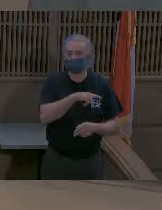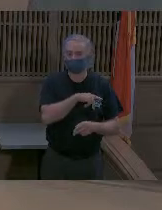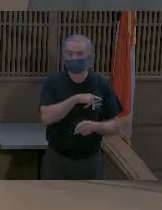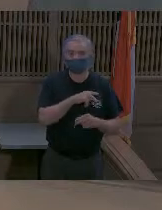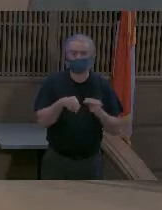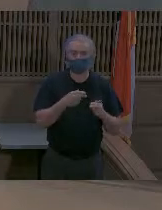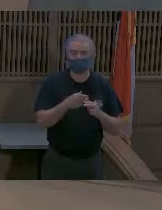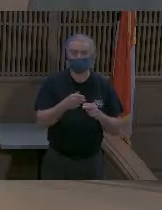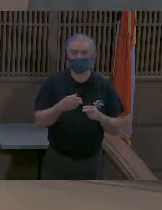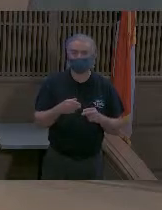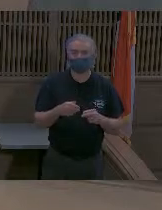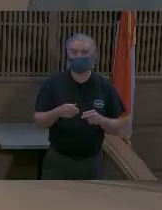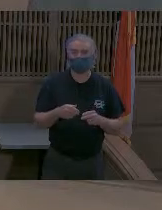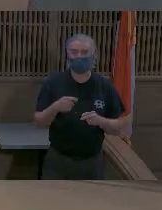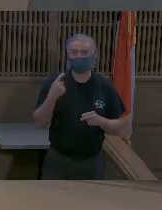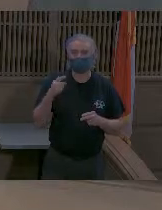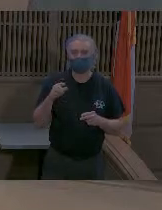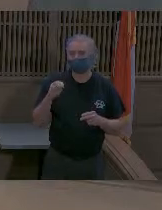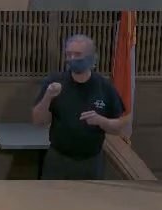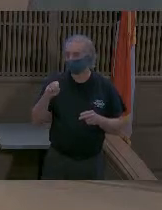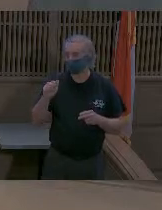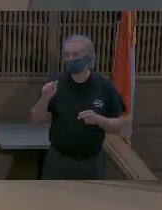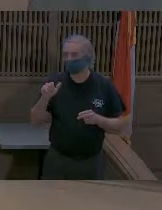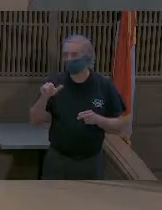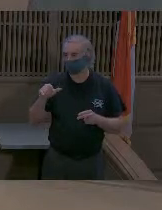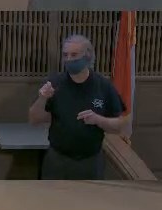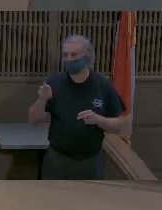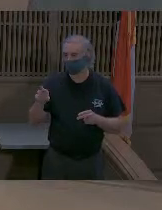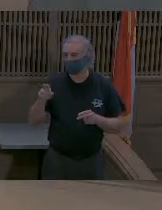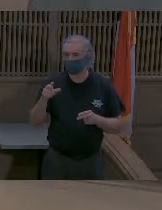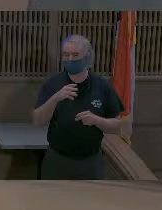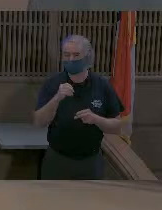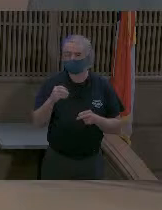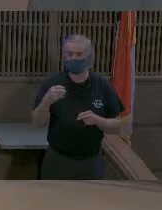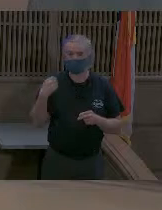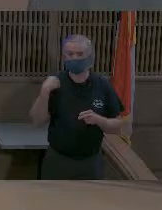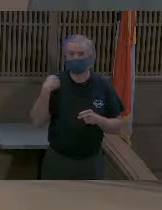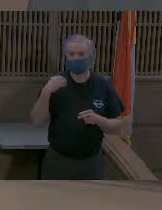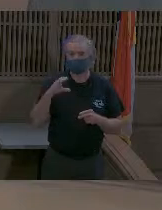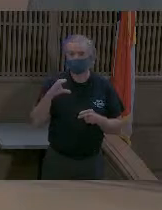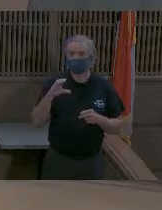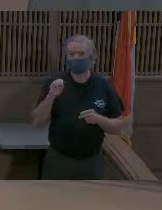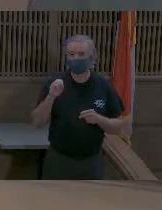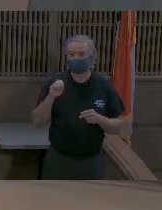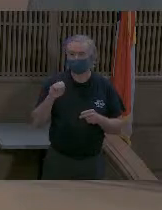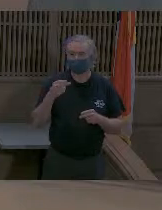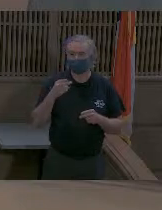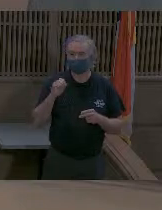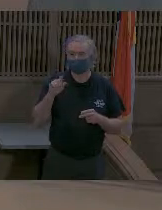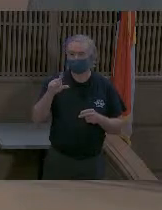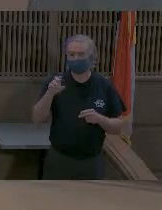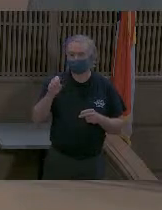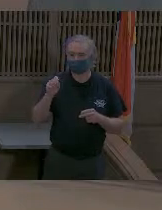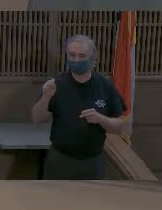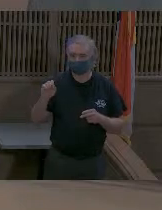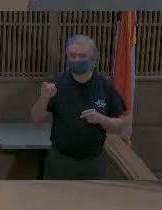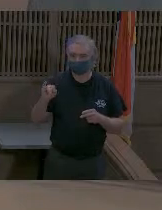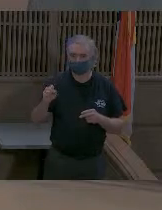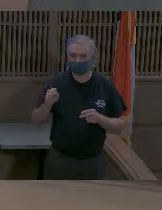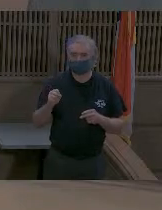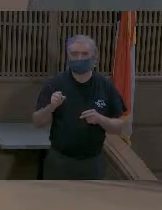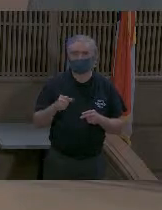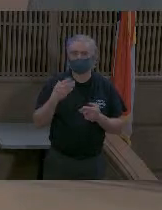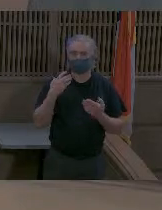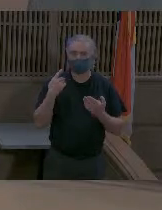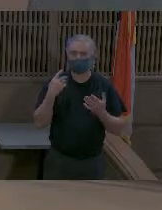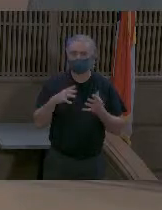and Chairman Kohelis for your leadership. That doesn't get said enough. And I want to thank both